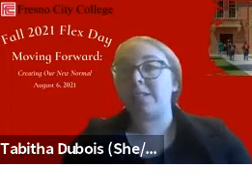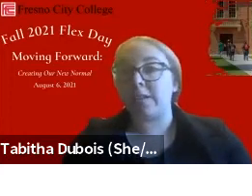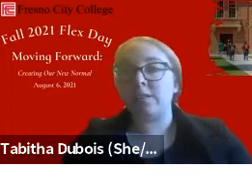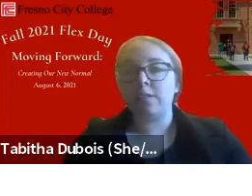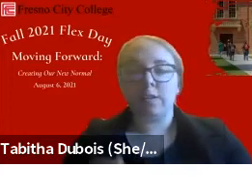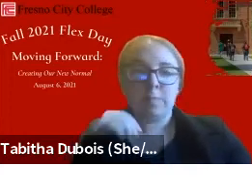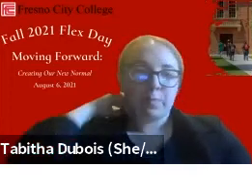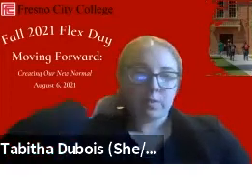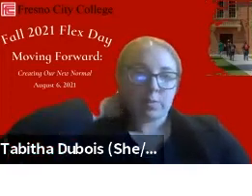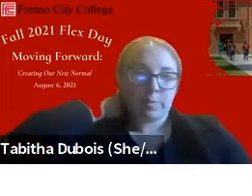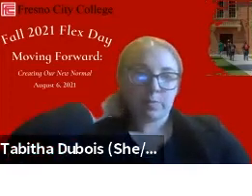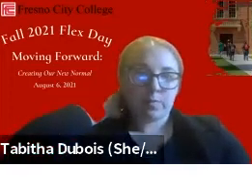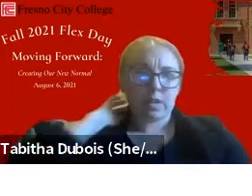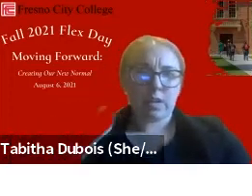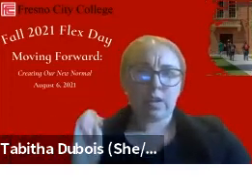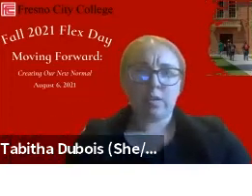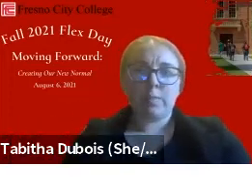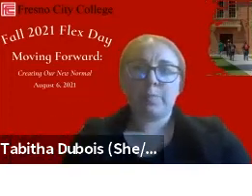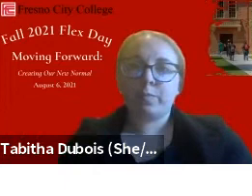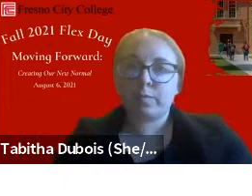has access.